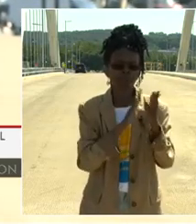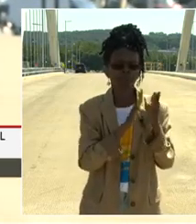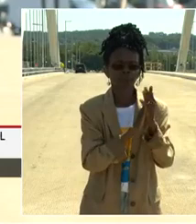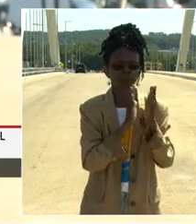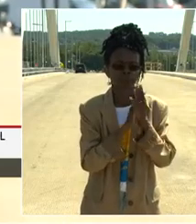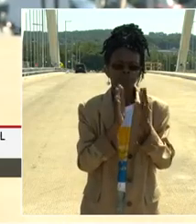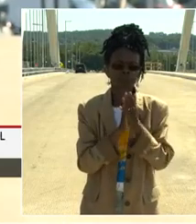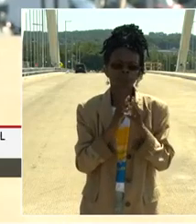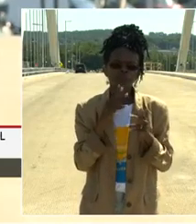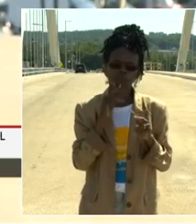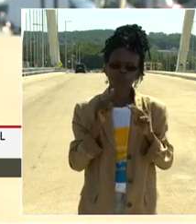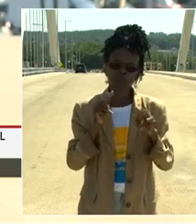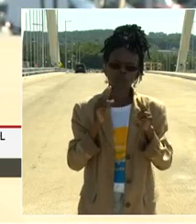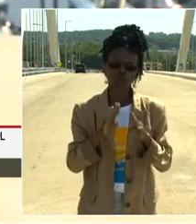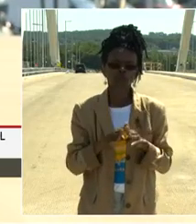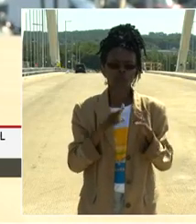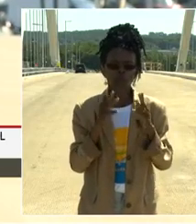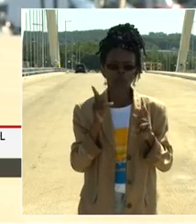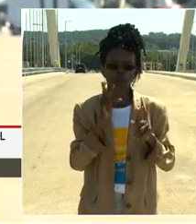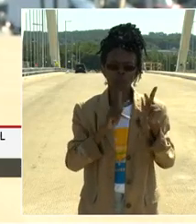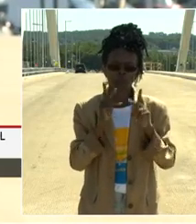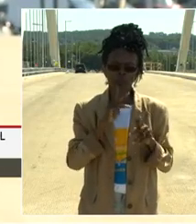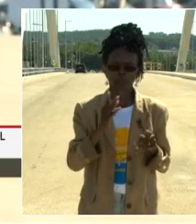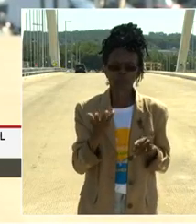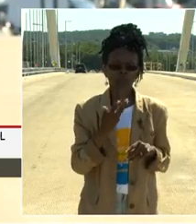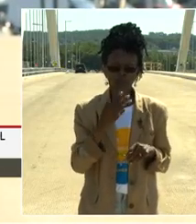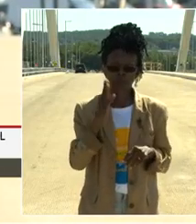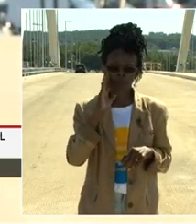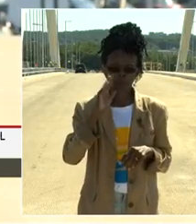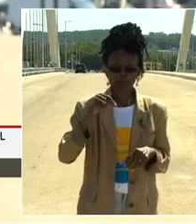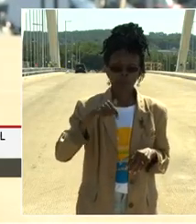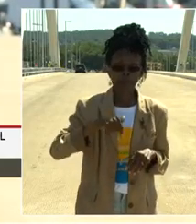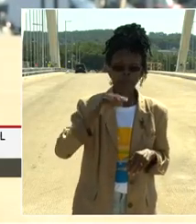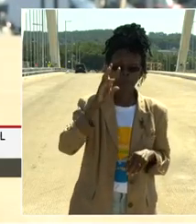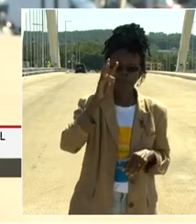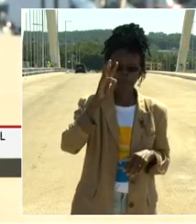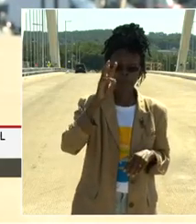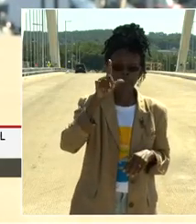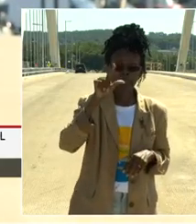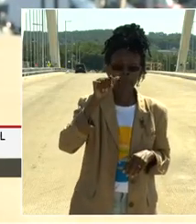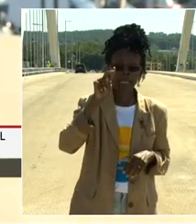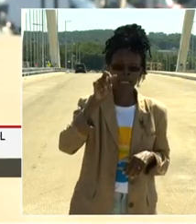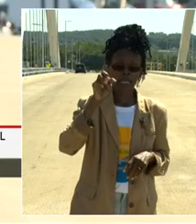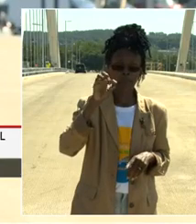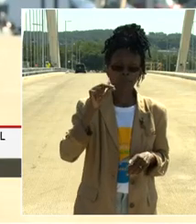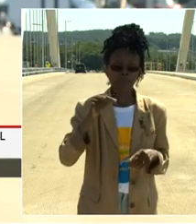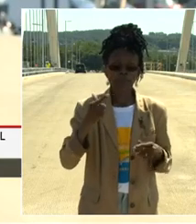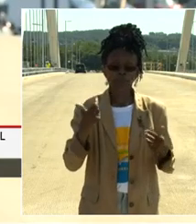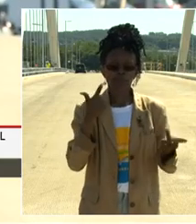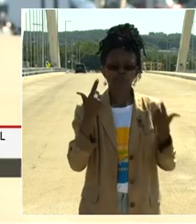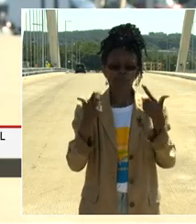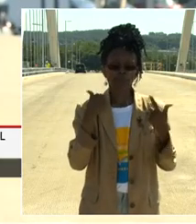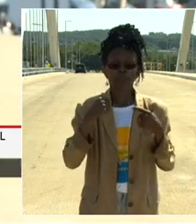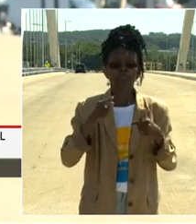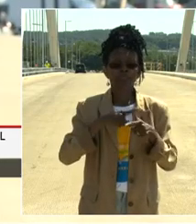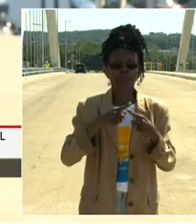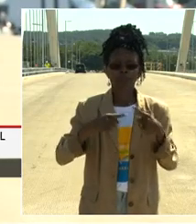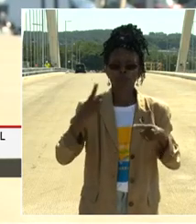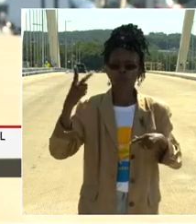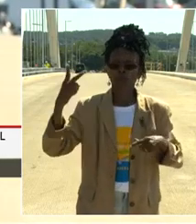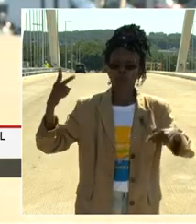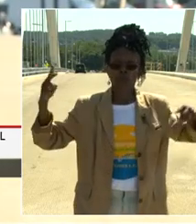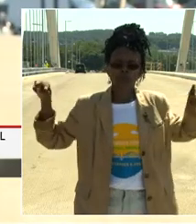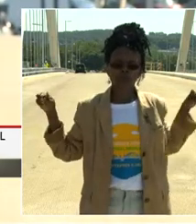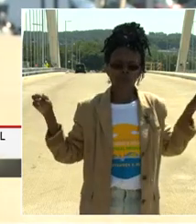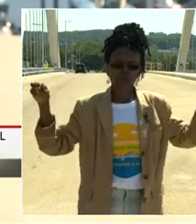We will have 6 lanes of car traffic and 2 18-foot wide pedestrian and bike lanes that this bridge will be showing